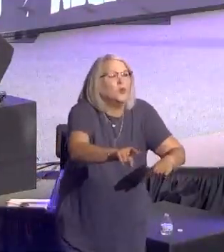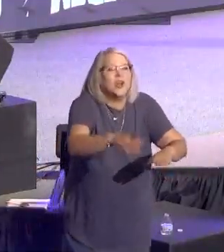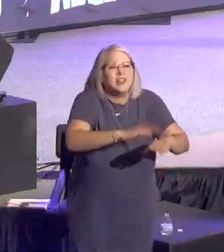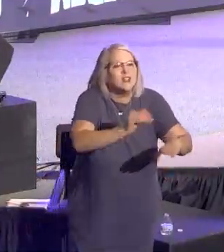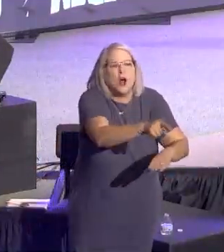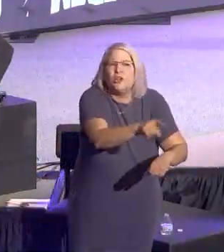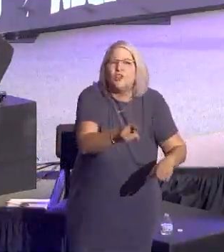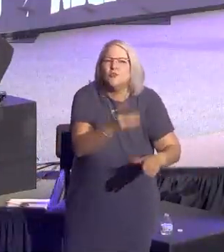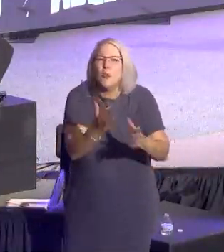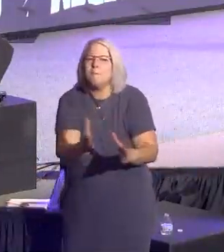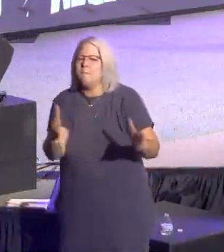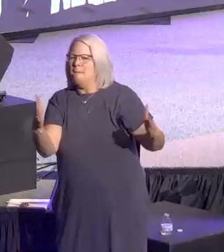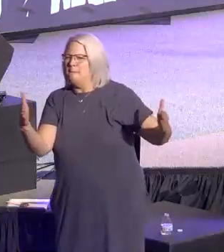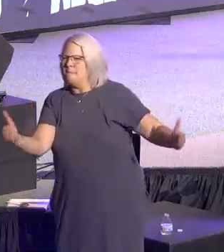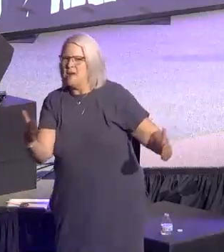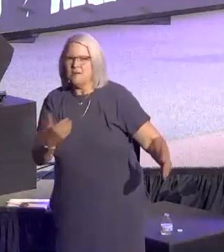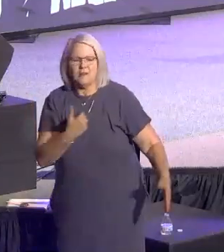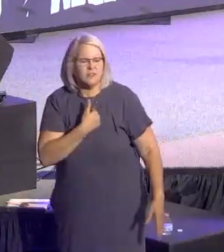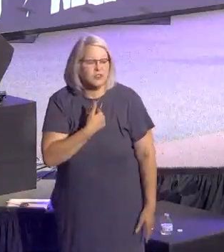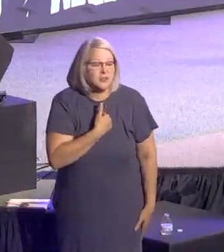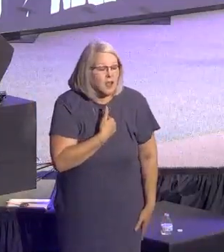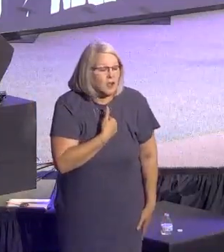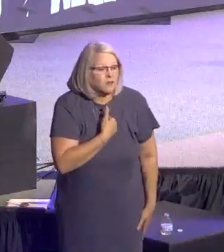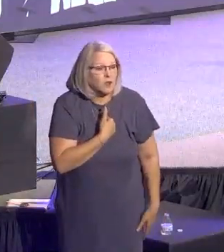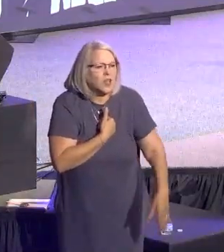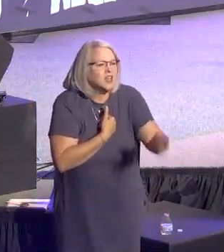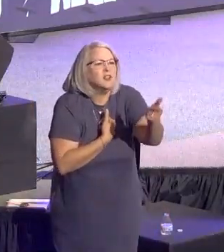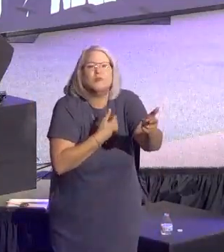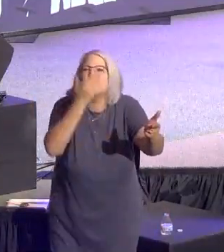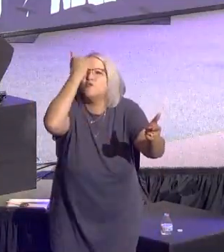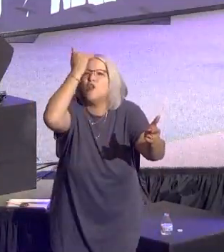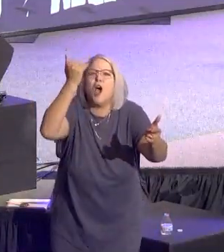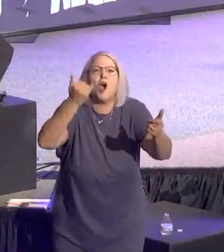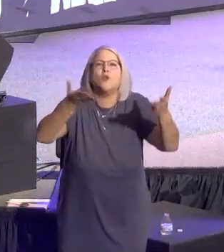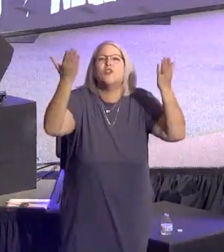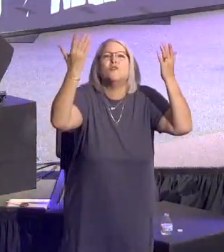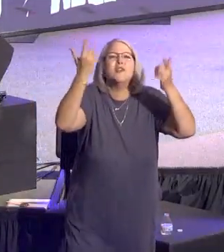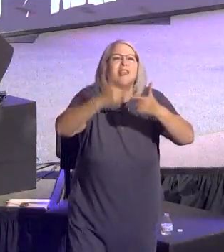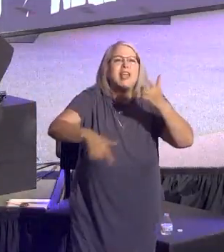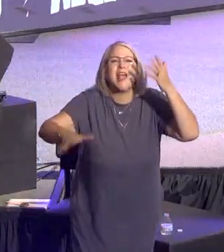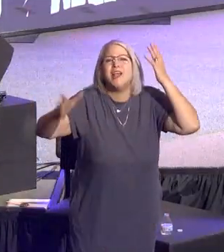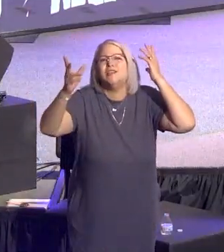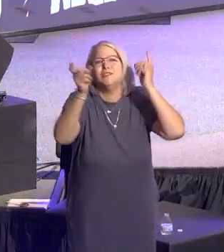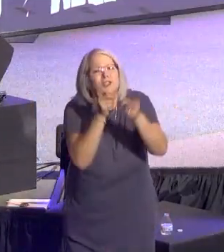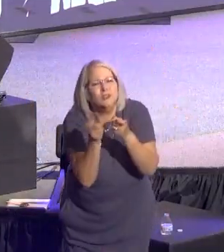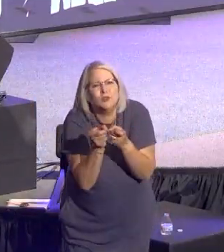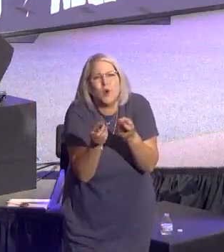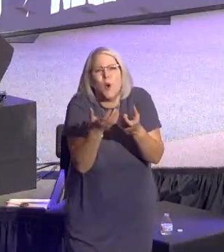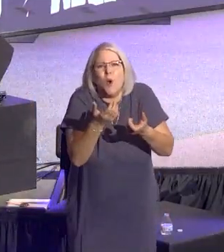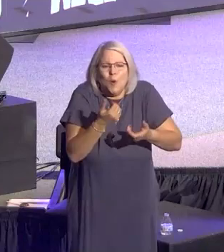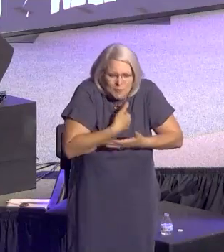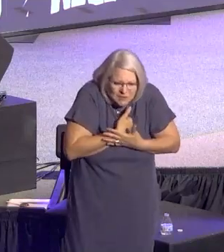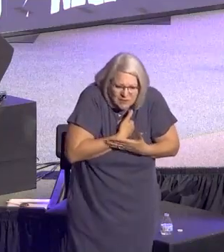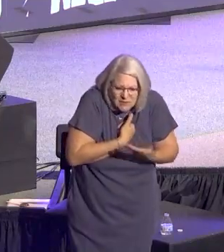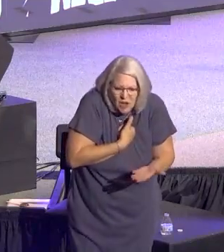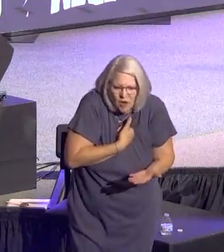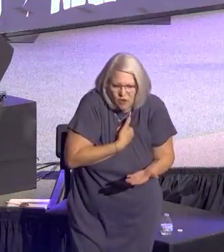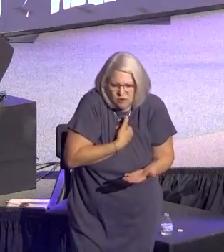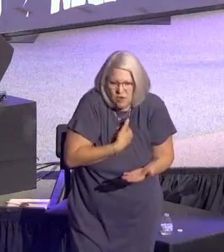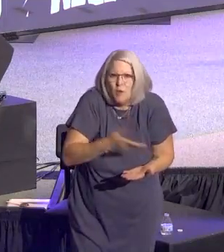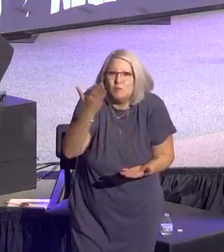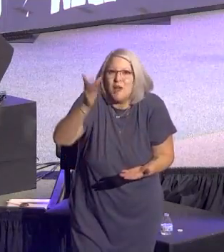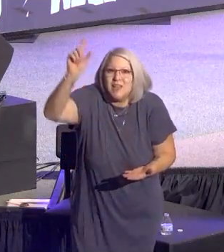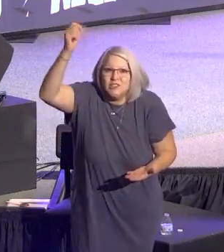calling you to something bigger than yourself, something you know that you cannot handle in and of yourself, by